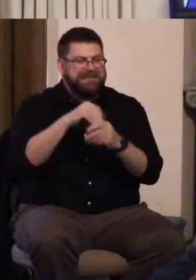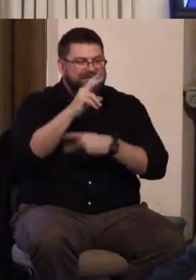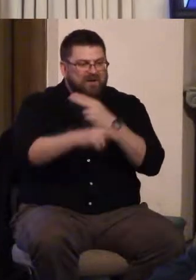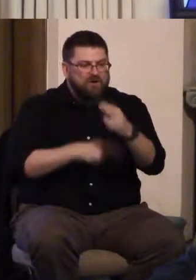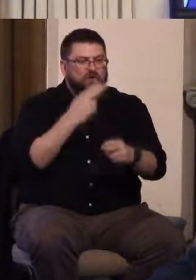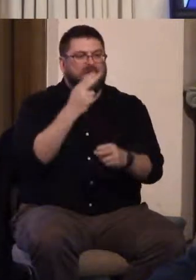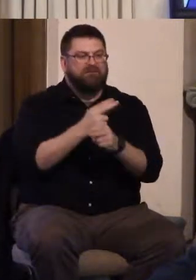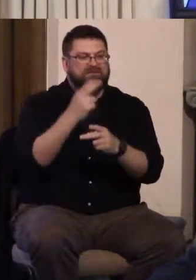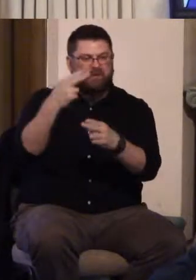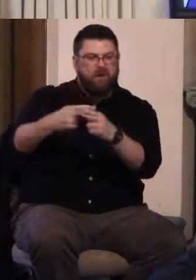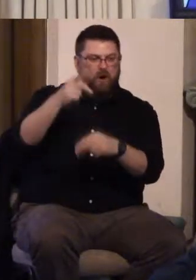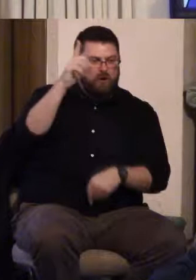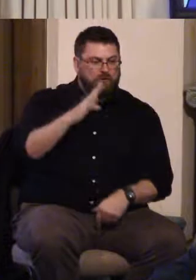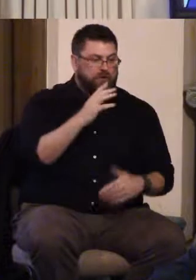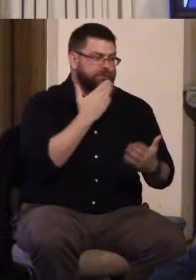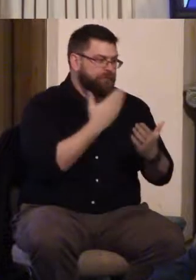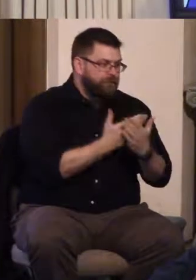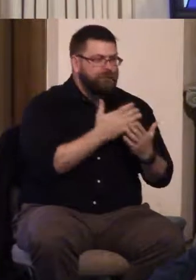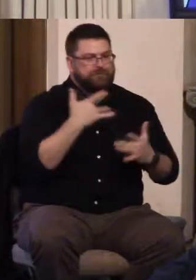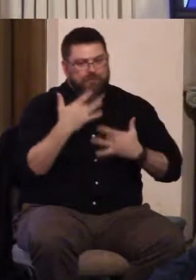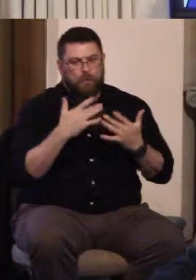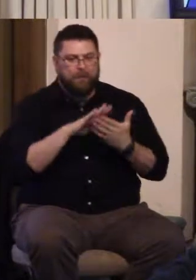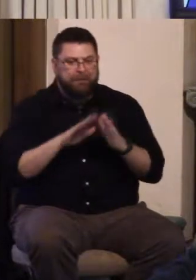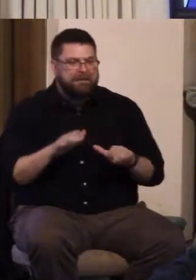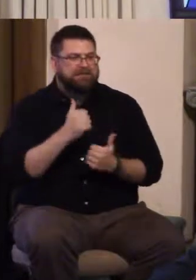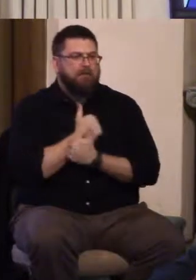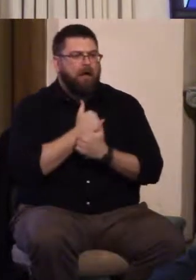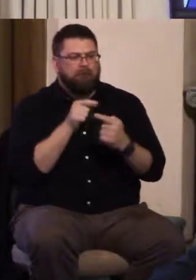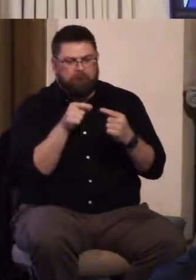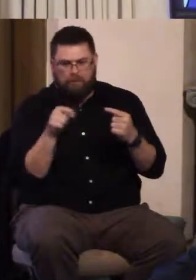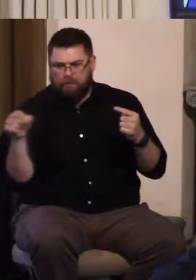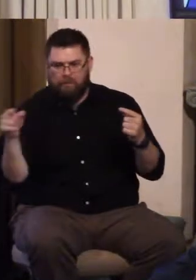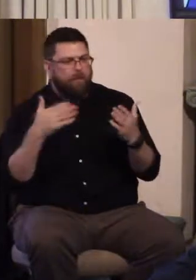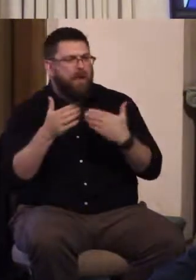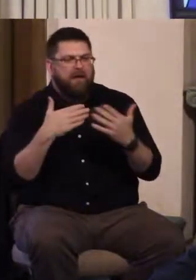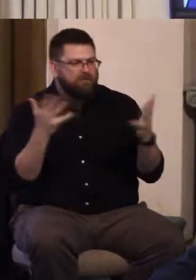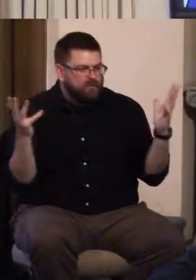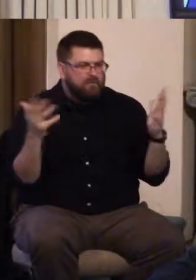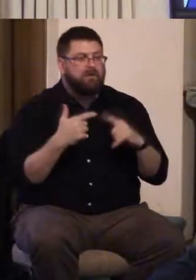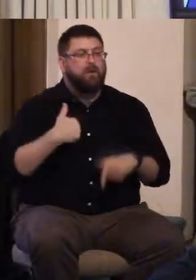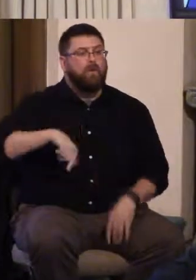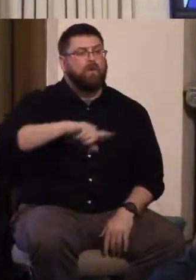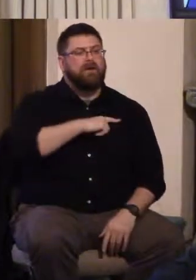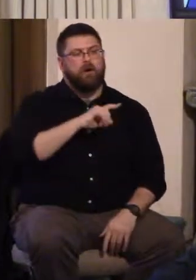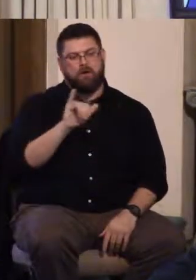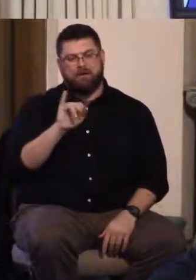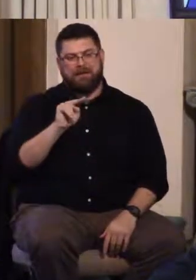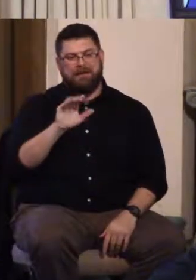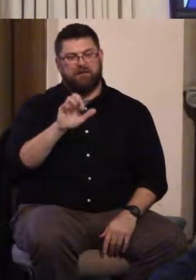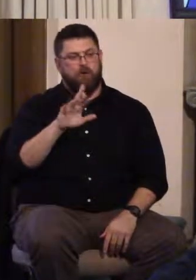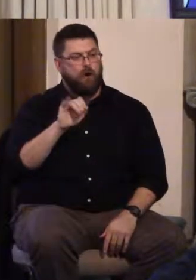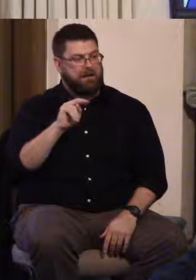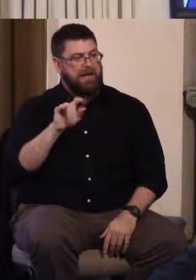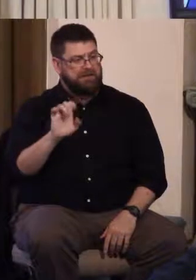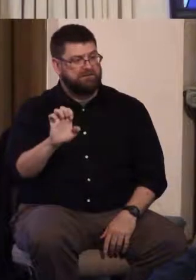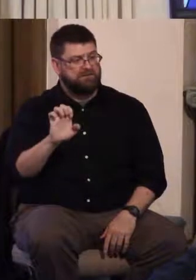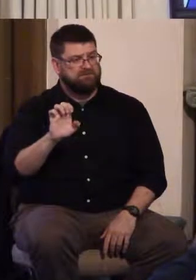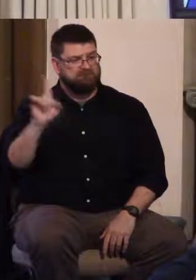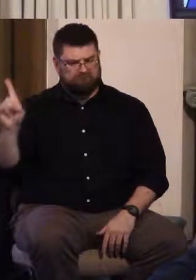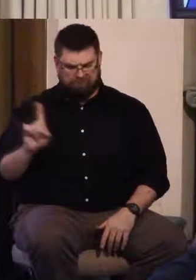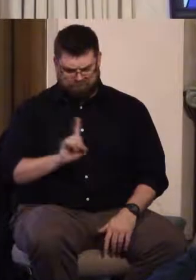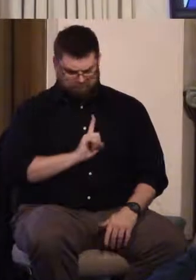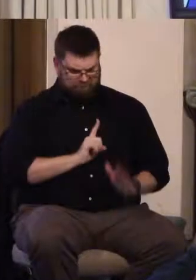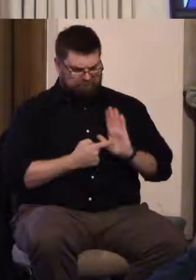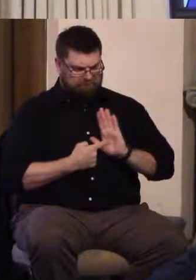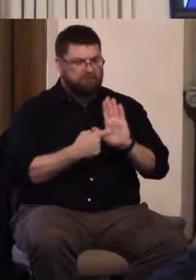call God. Joy, good, harmony, peace. Fill in the blank. We are incarnate, giving